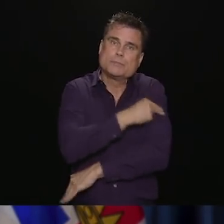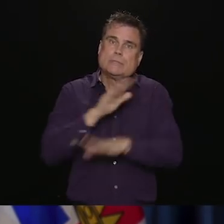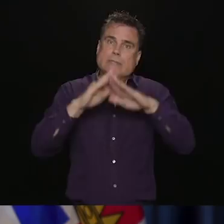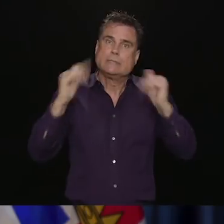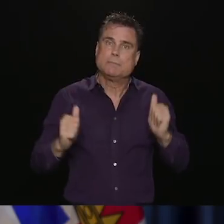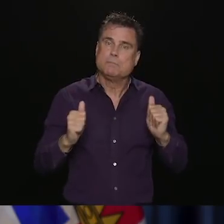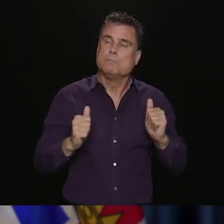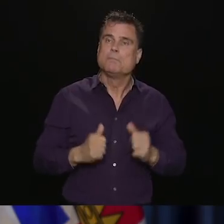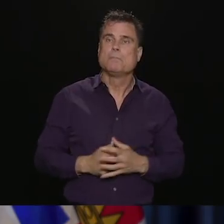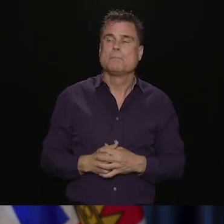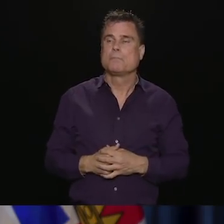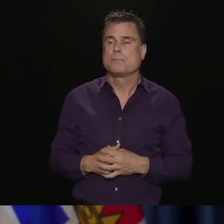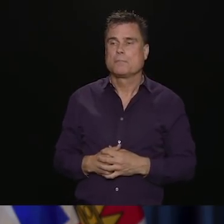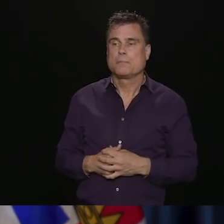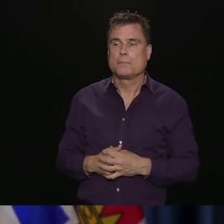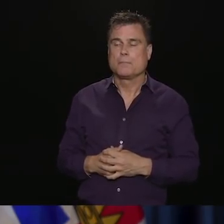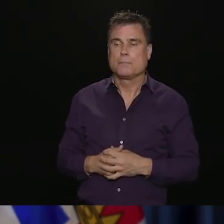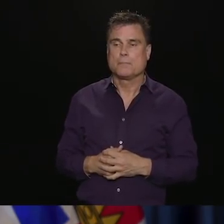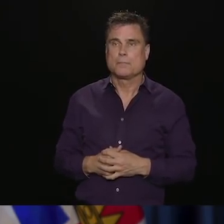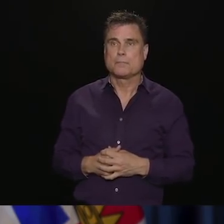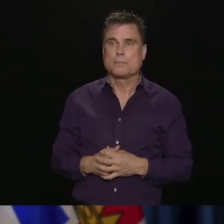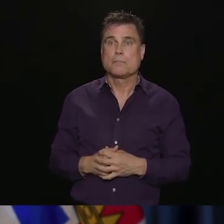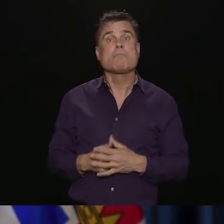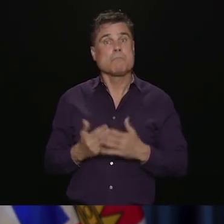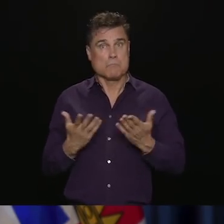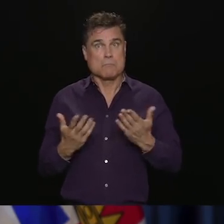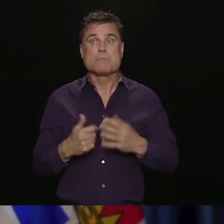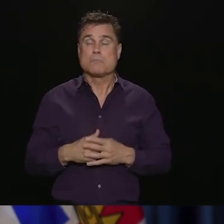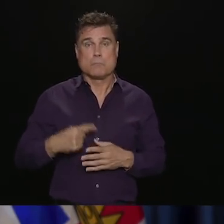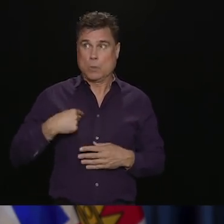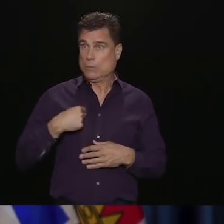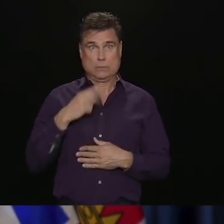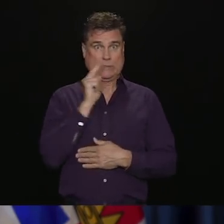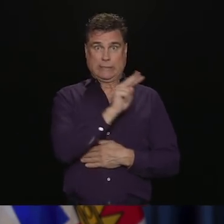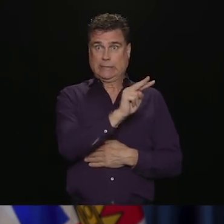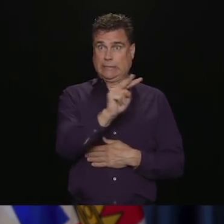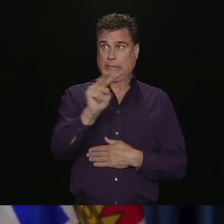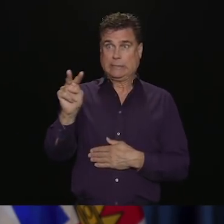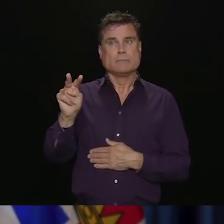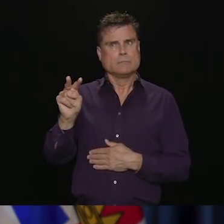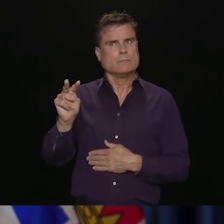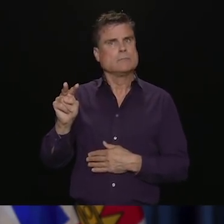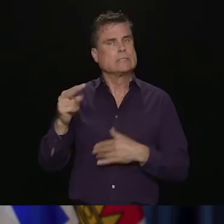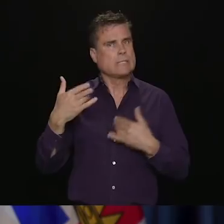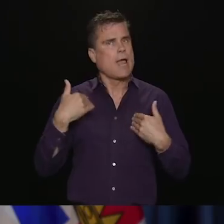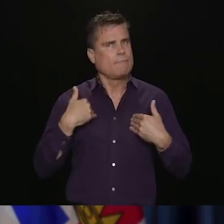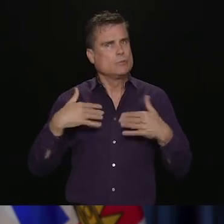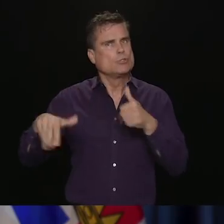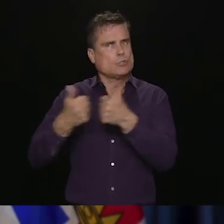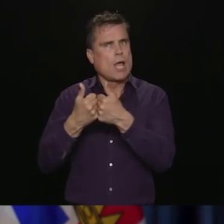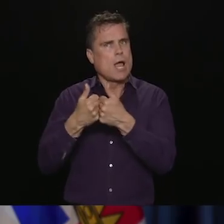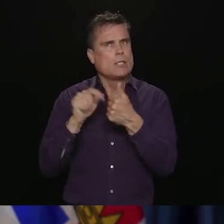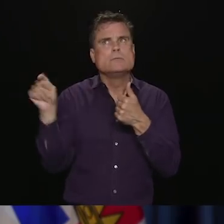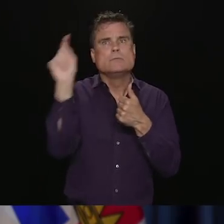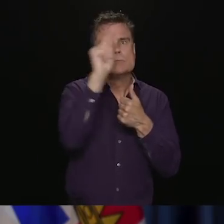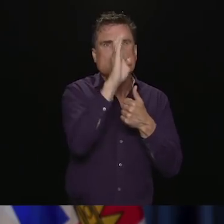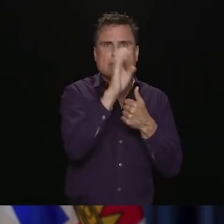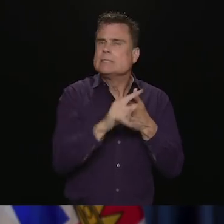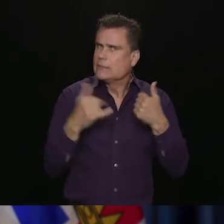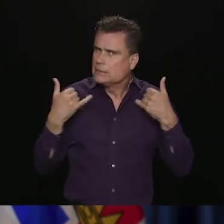finally, that we see all around us the challenge that we face here in BC, and it's very, very important to